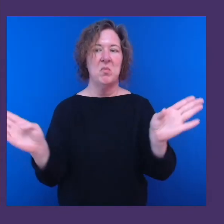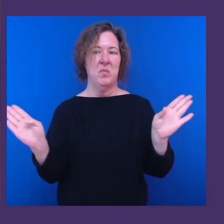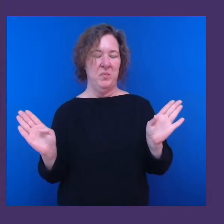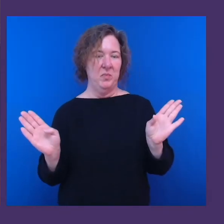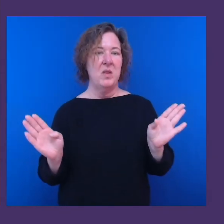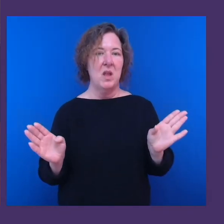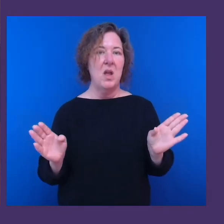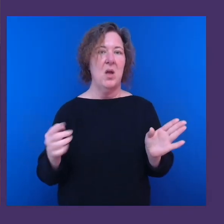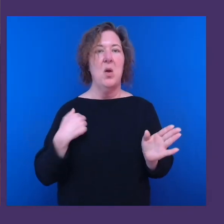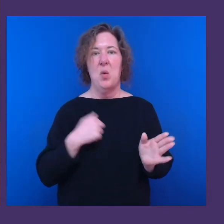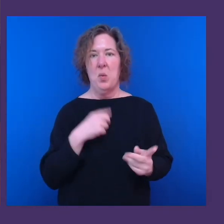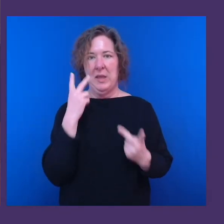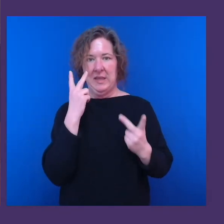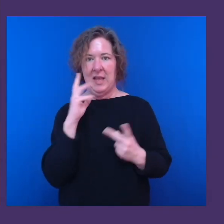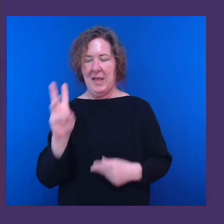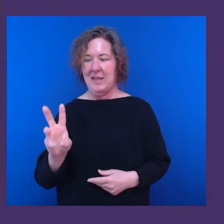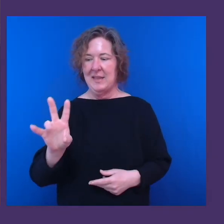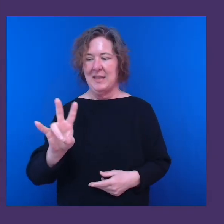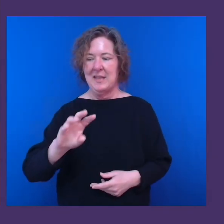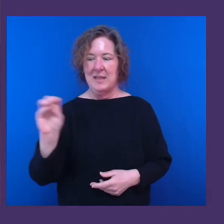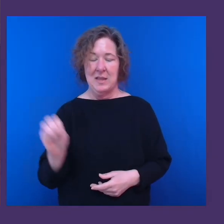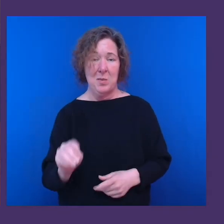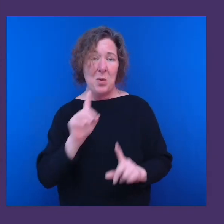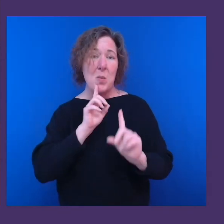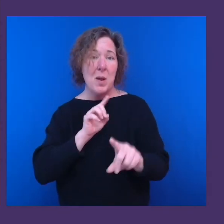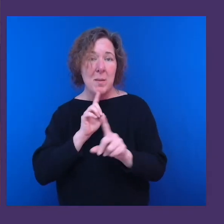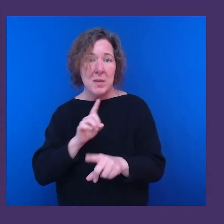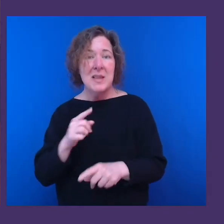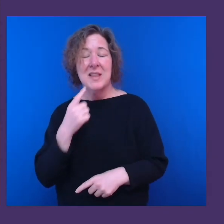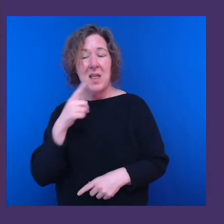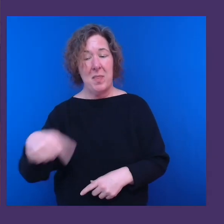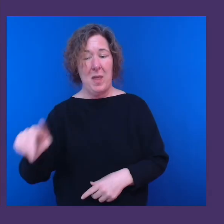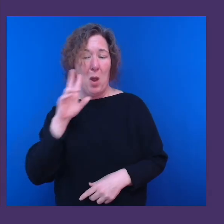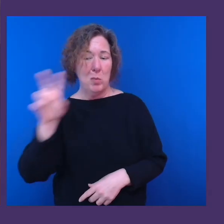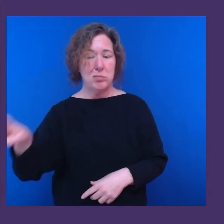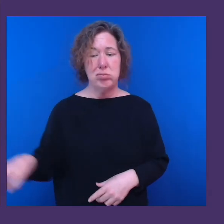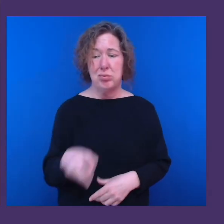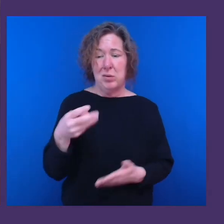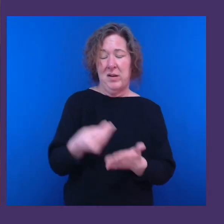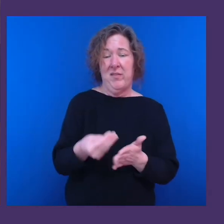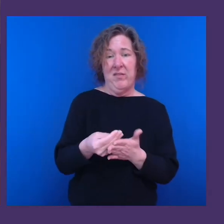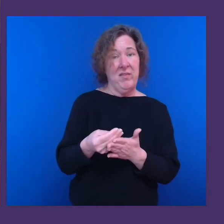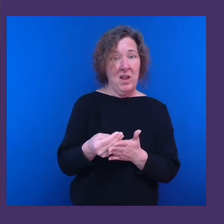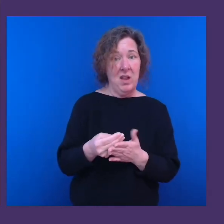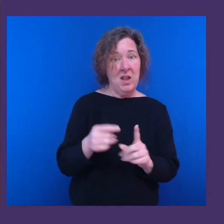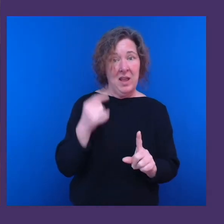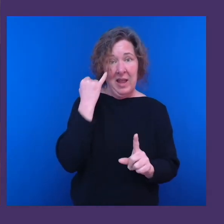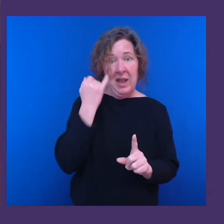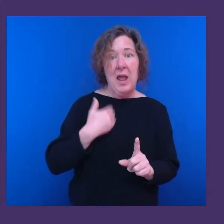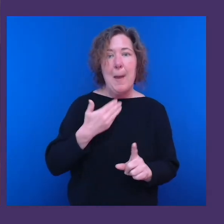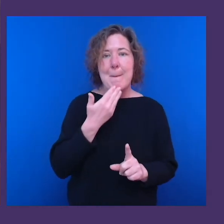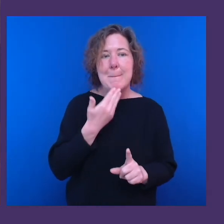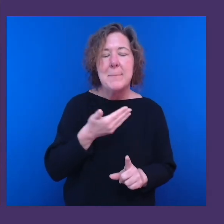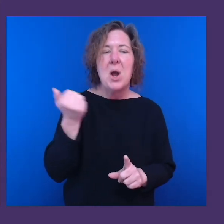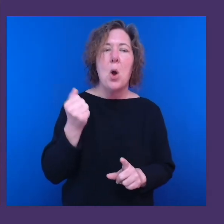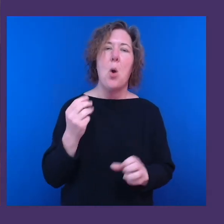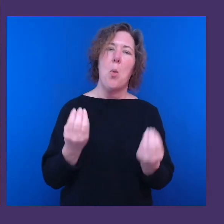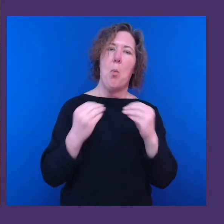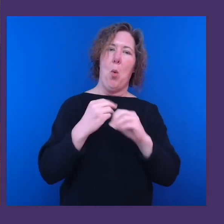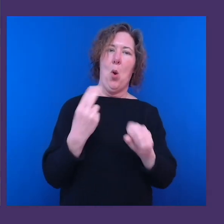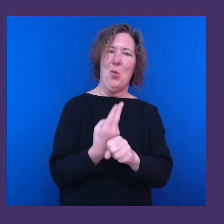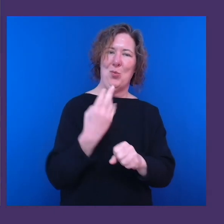found that 67% of respondents said that they would switch a financial provider if there was a better, a more usable